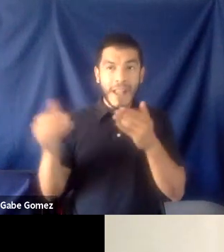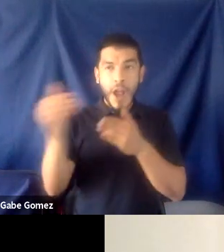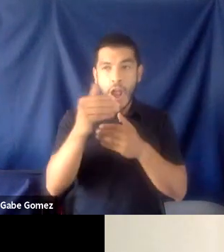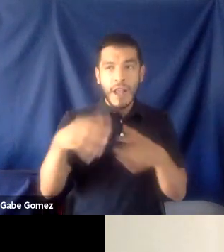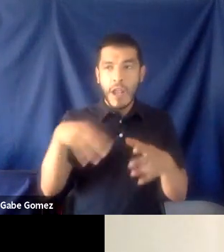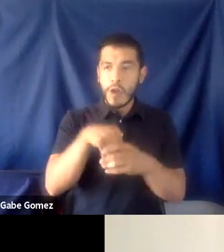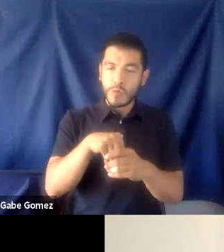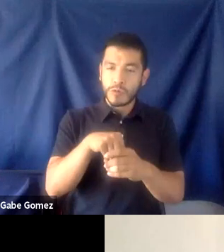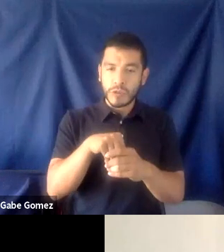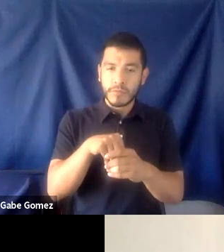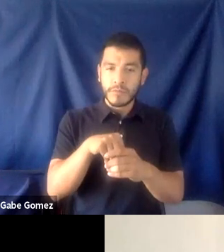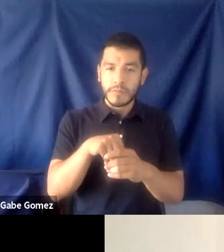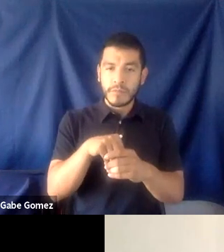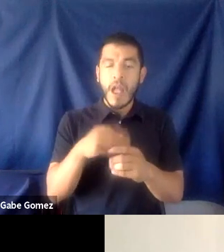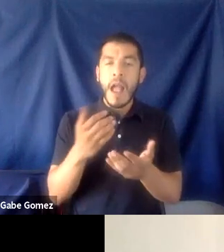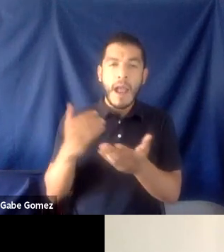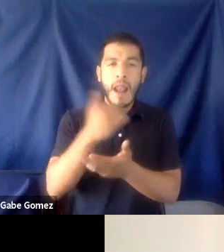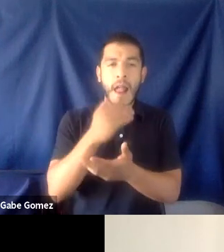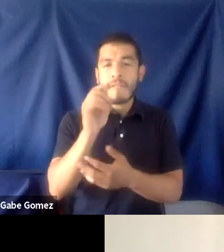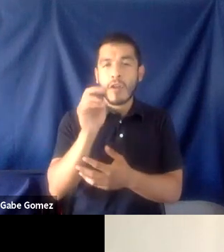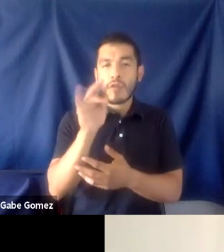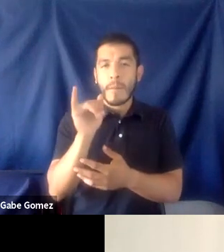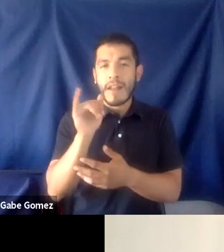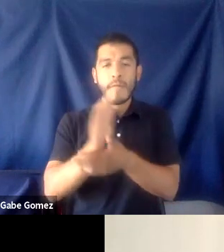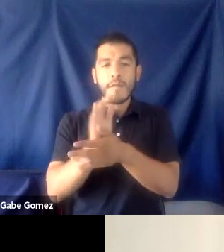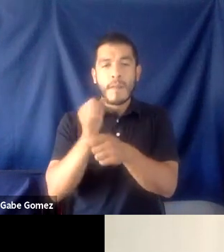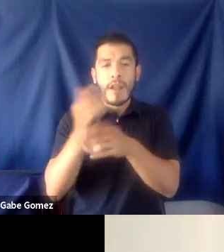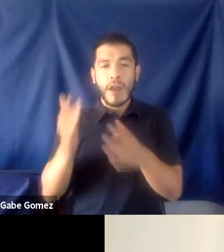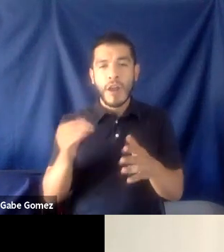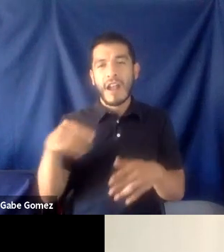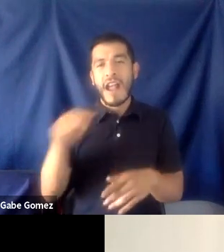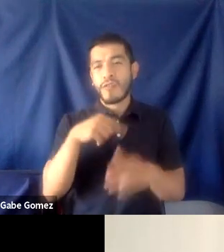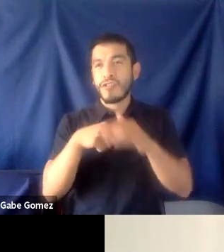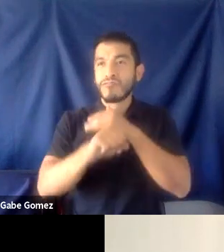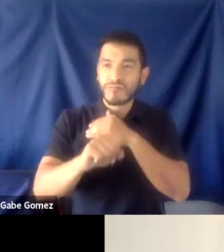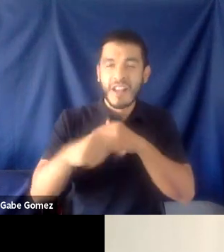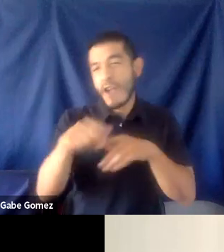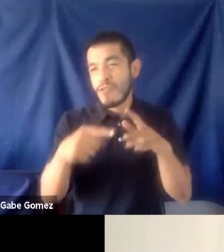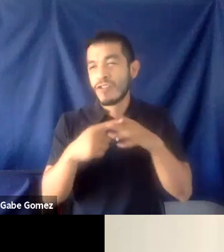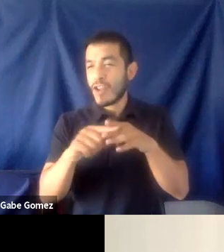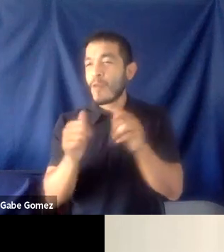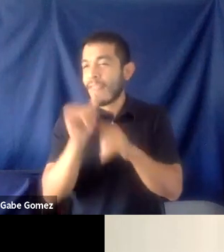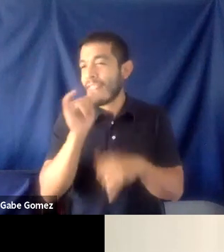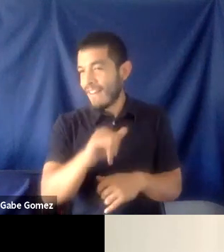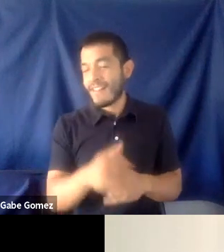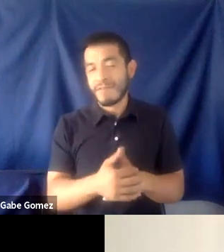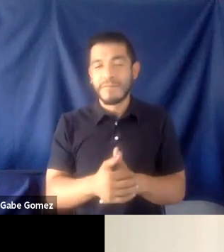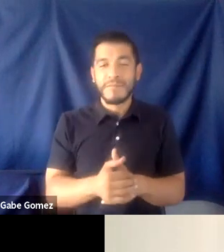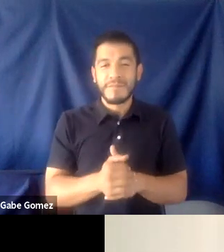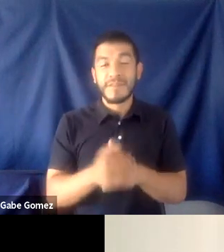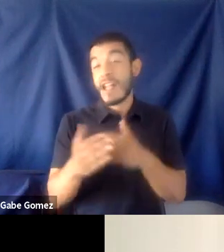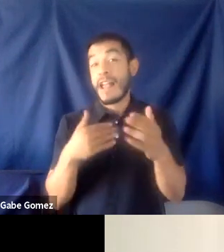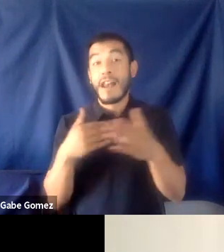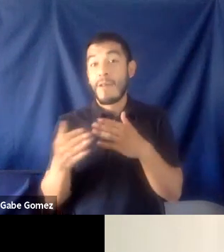Inclusion collective of documentary filmmakers was born, and we're moving forward with that. So anyway,